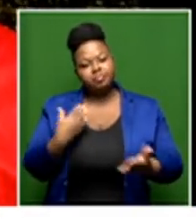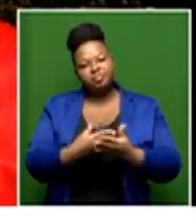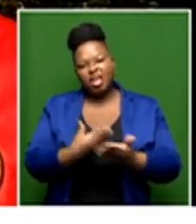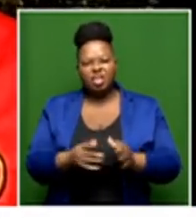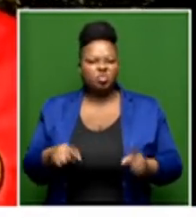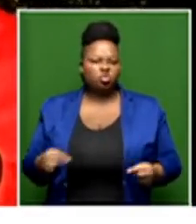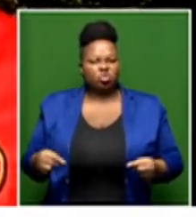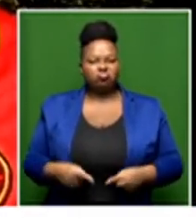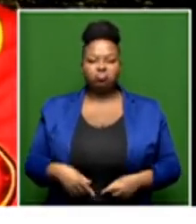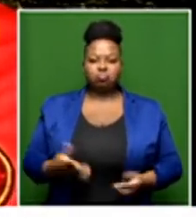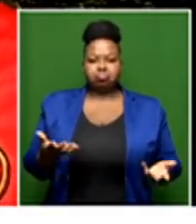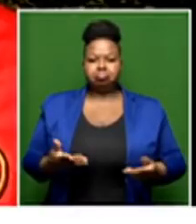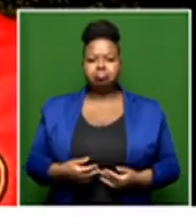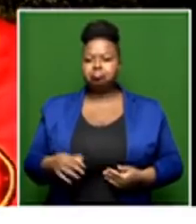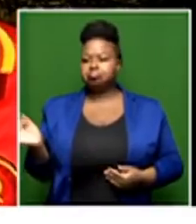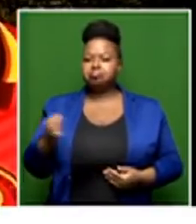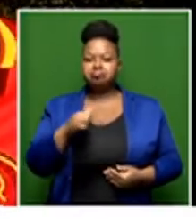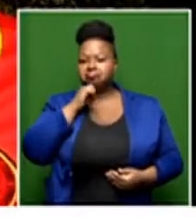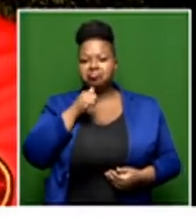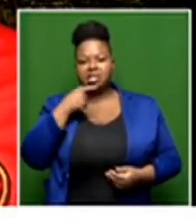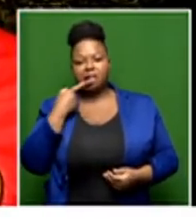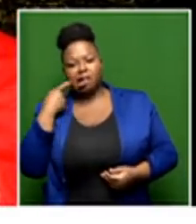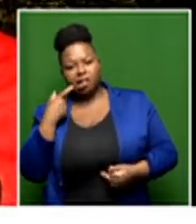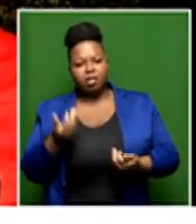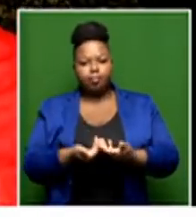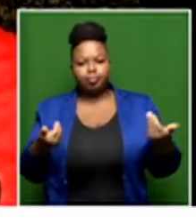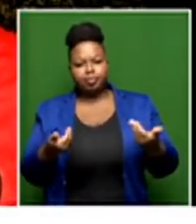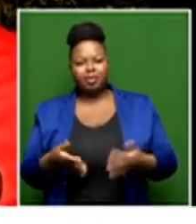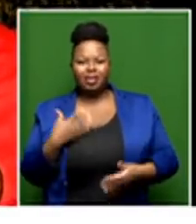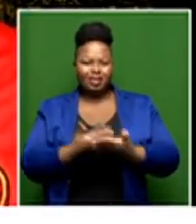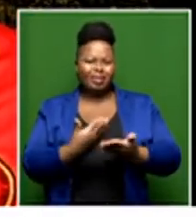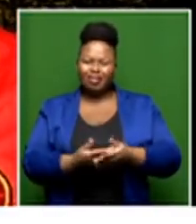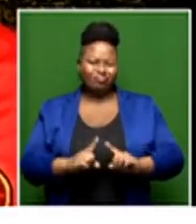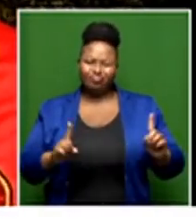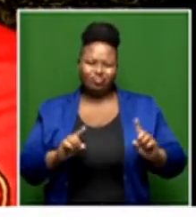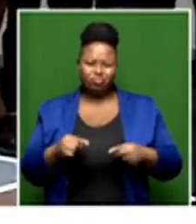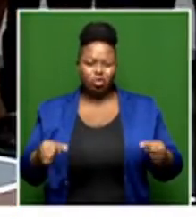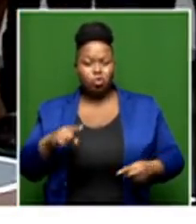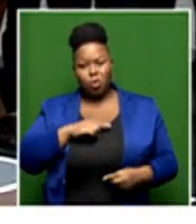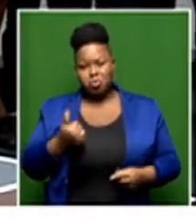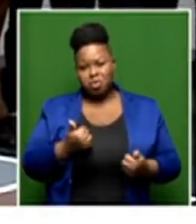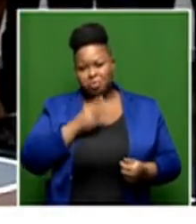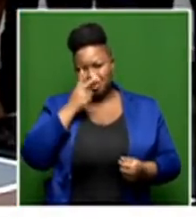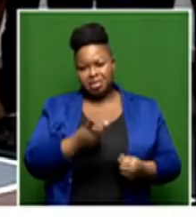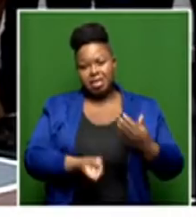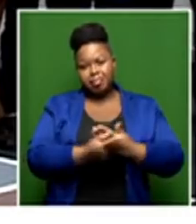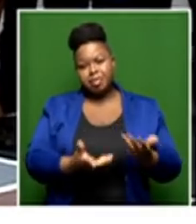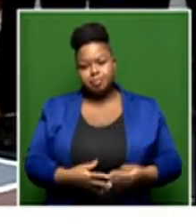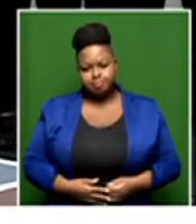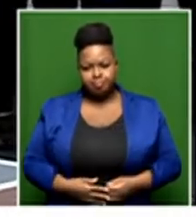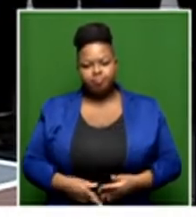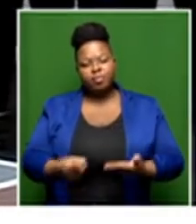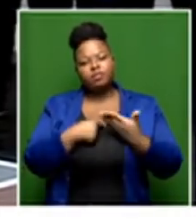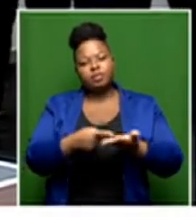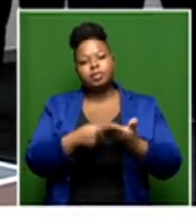not going to allow to be drawn into factional battles of the Congress movement that we've already seen. A number of issues were discussed